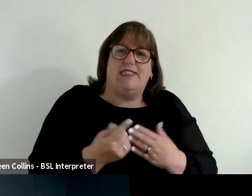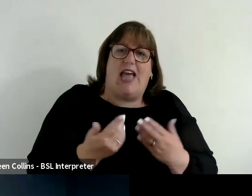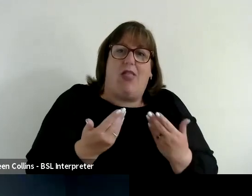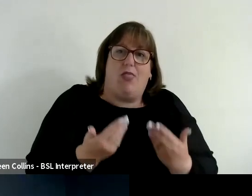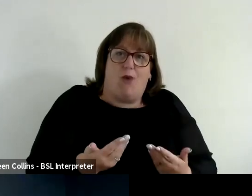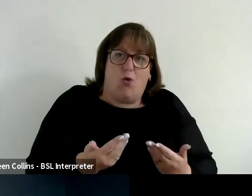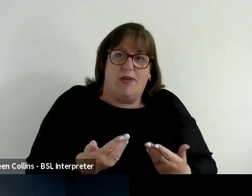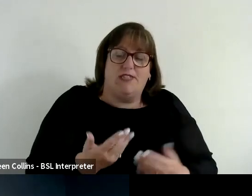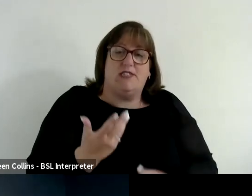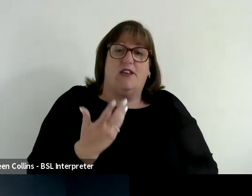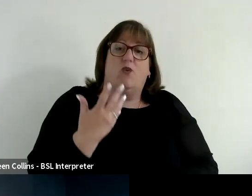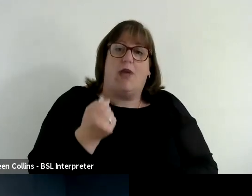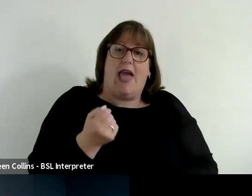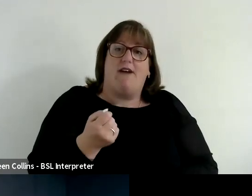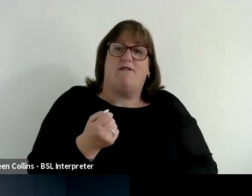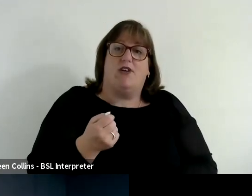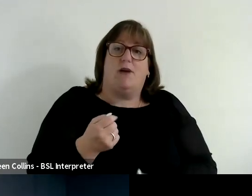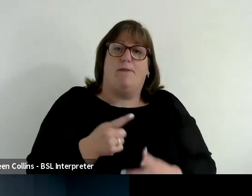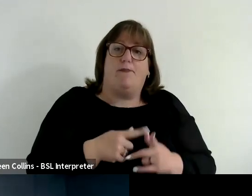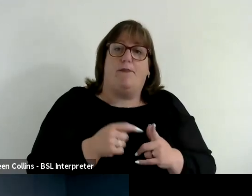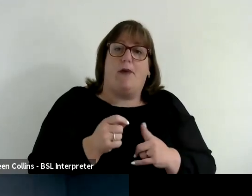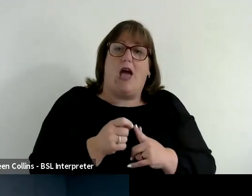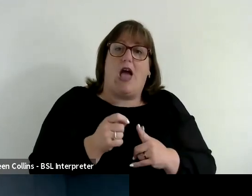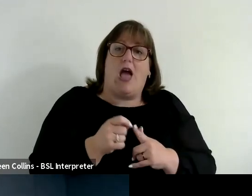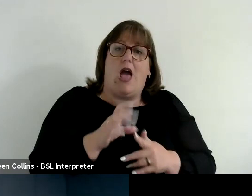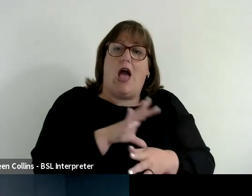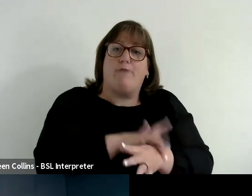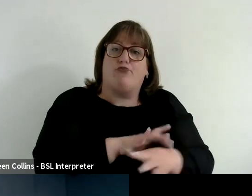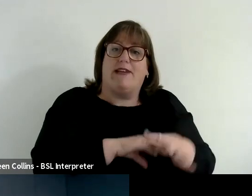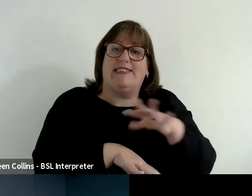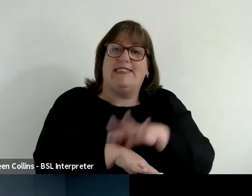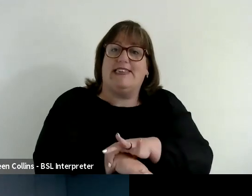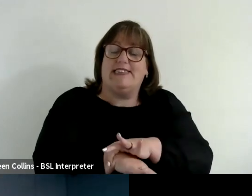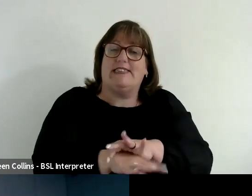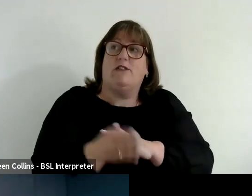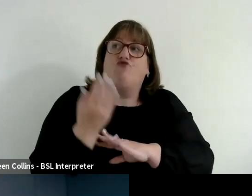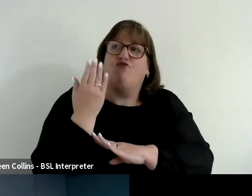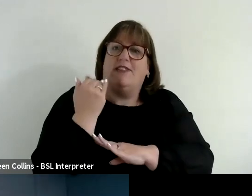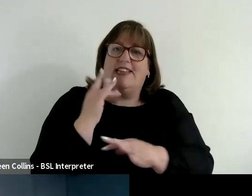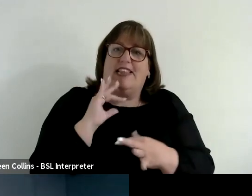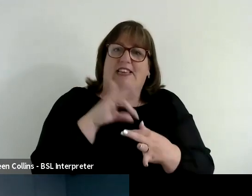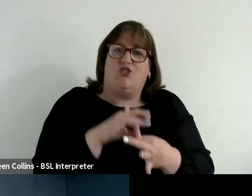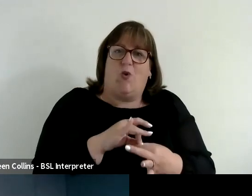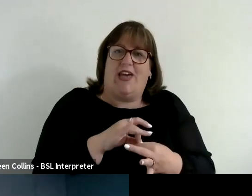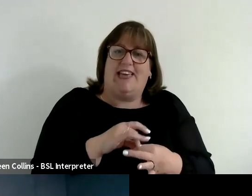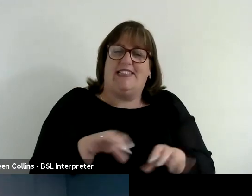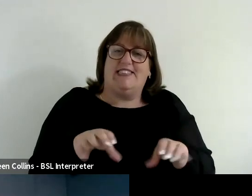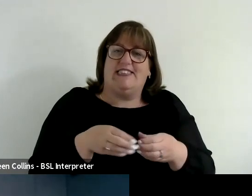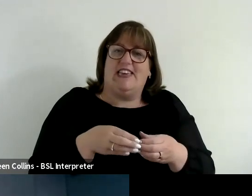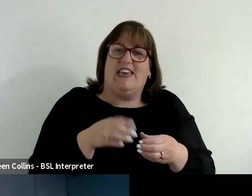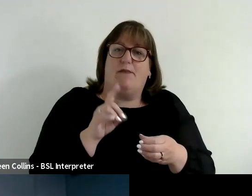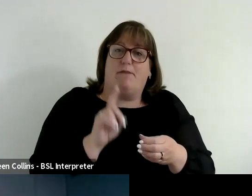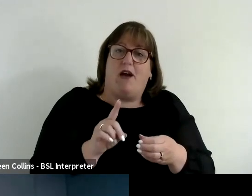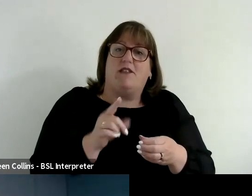have an apprentice that's recently joined that team, but it's certainly something that we can look at. So at the moment,